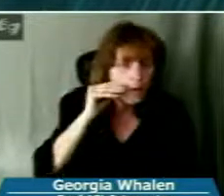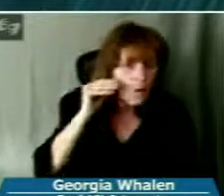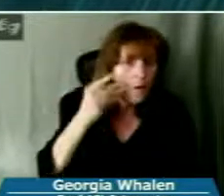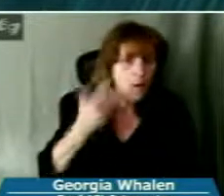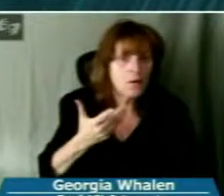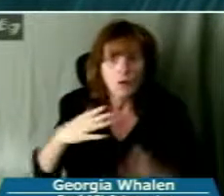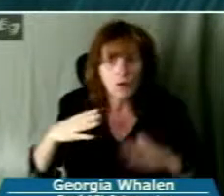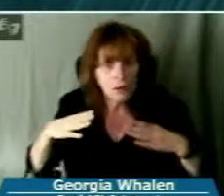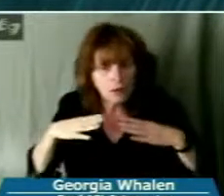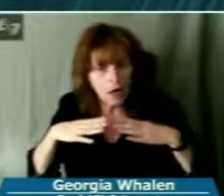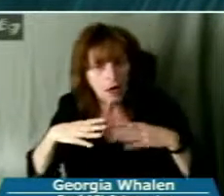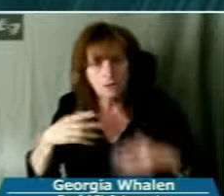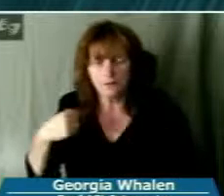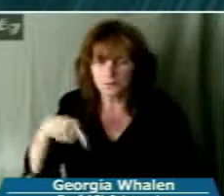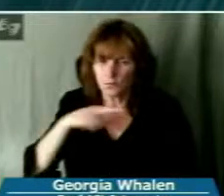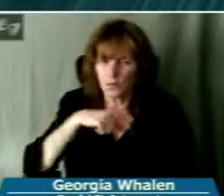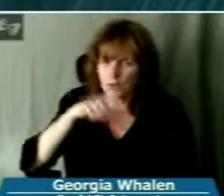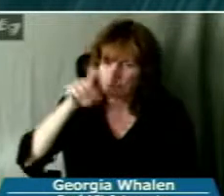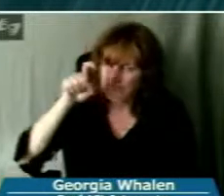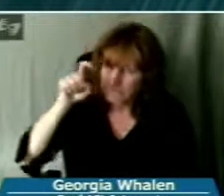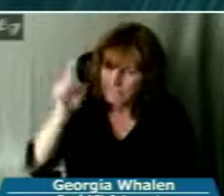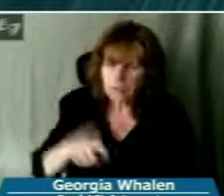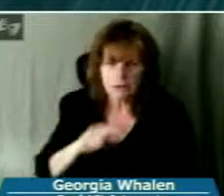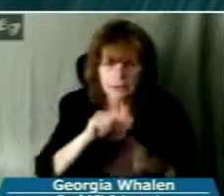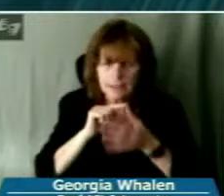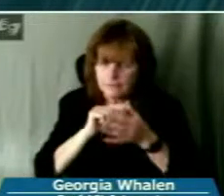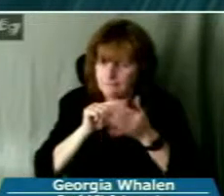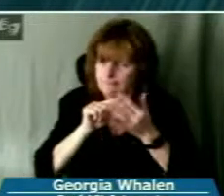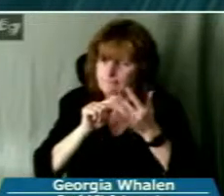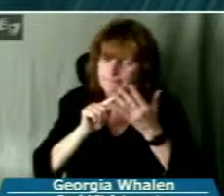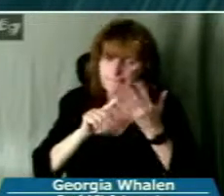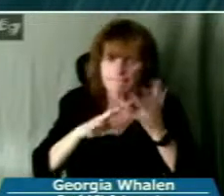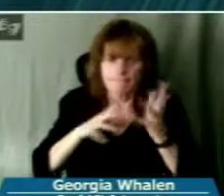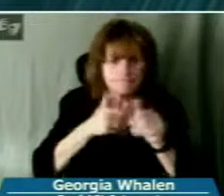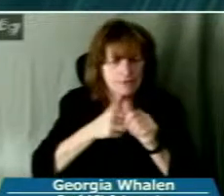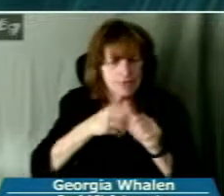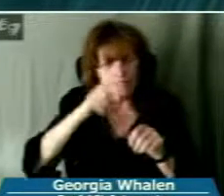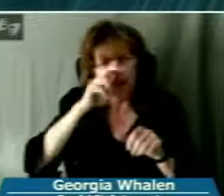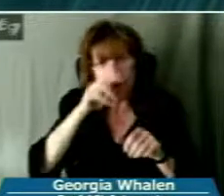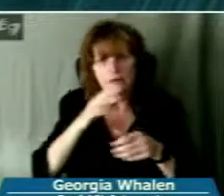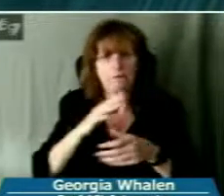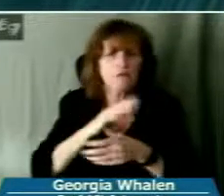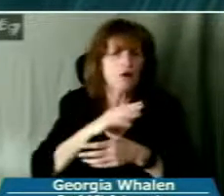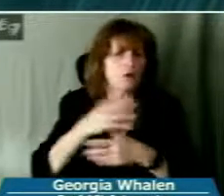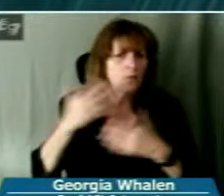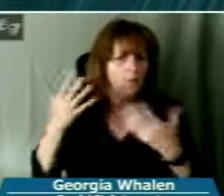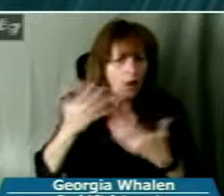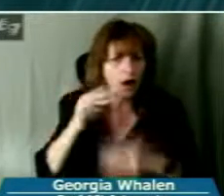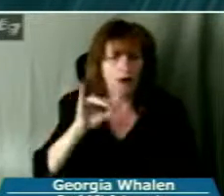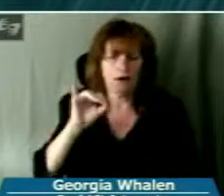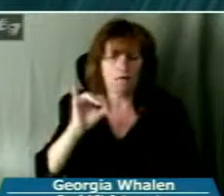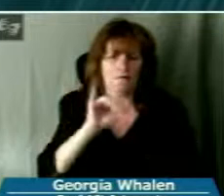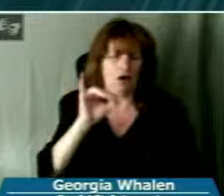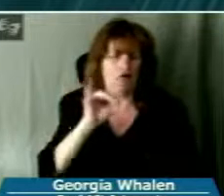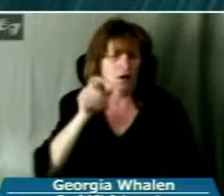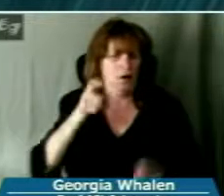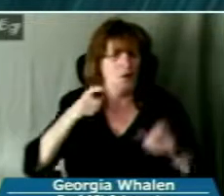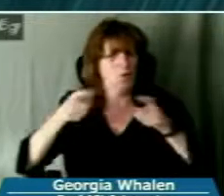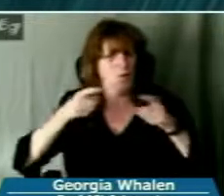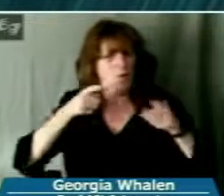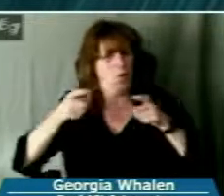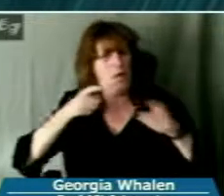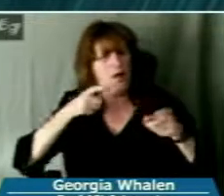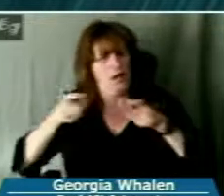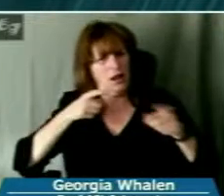things. One of those is to really assess the infection prevention and control methods. And I'm going to let Dr. Richardson in a couple minutes talk more